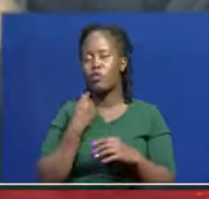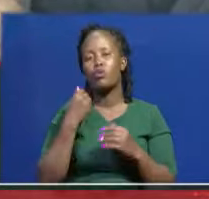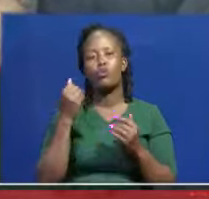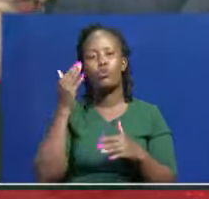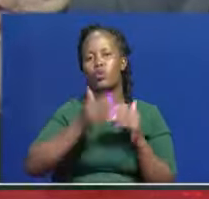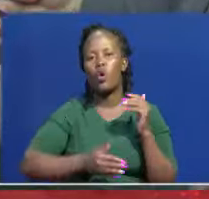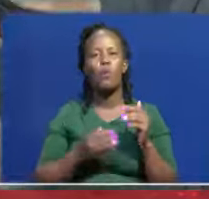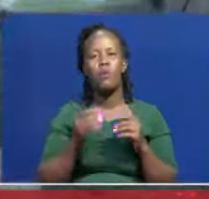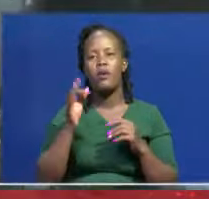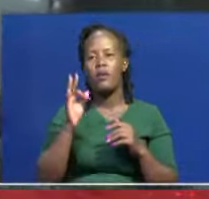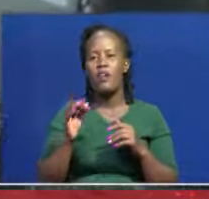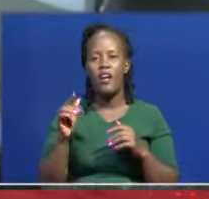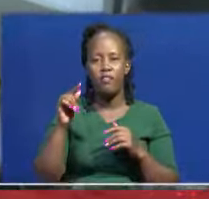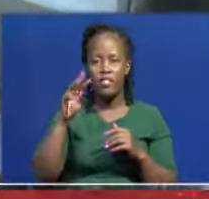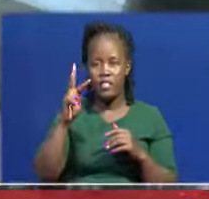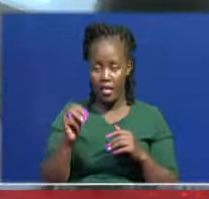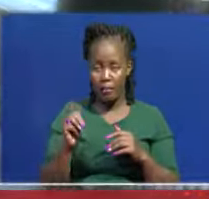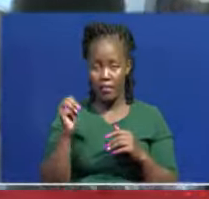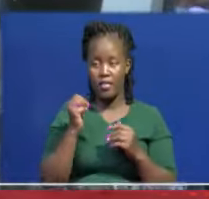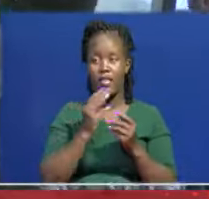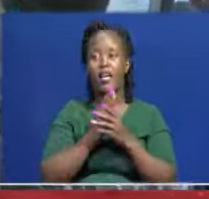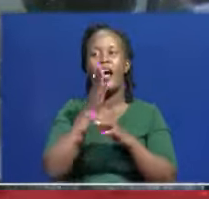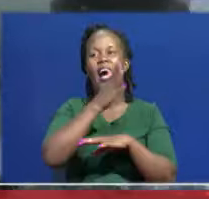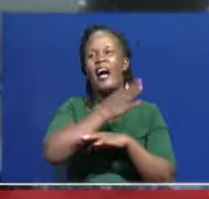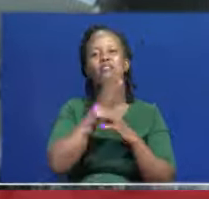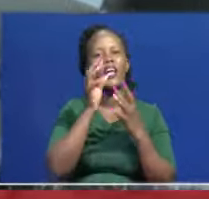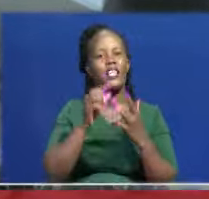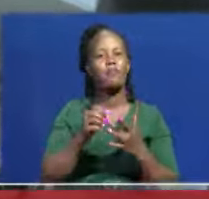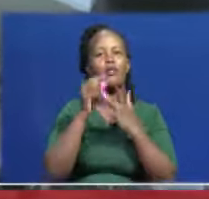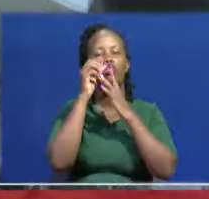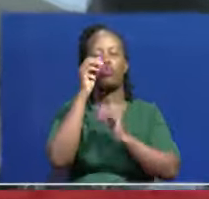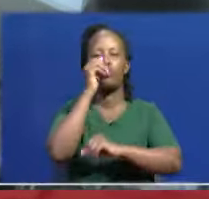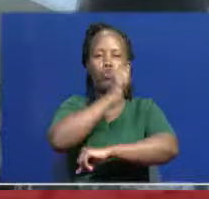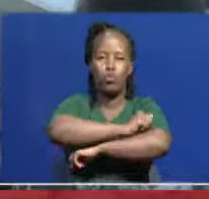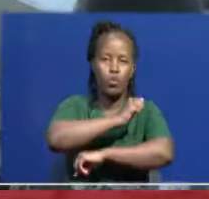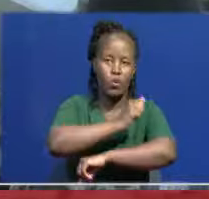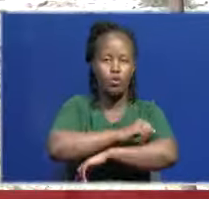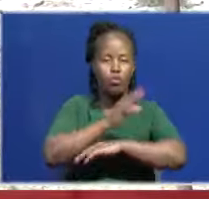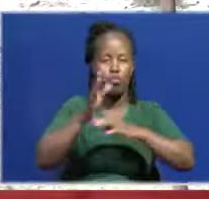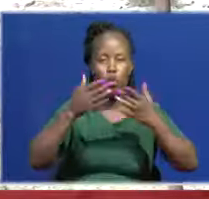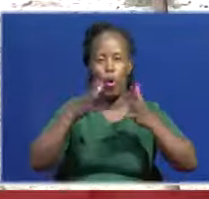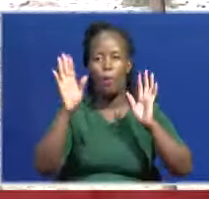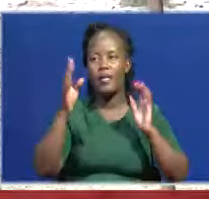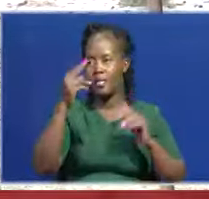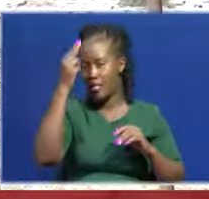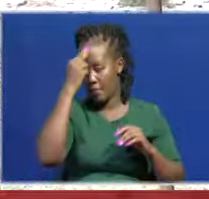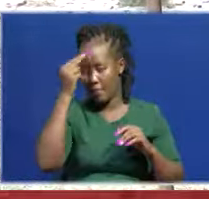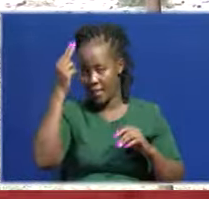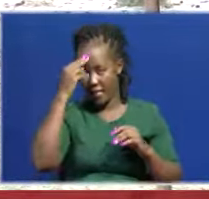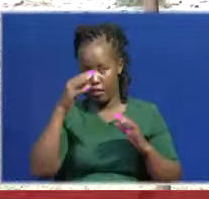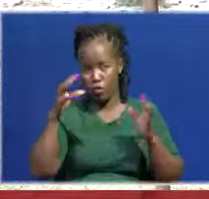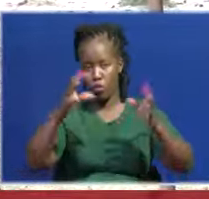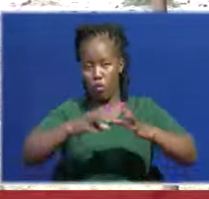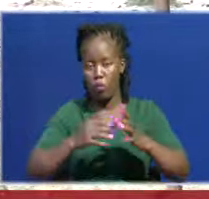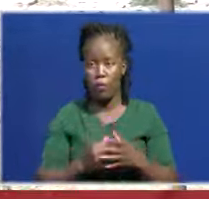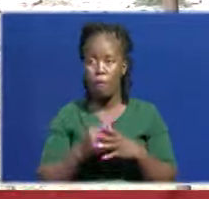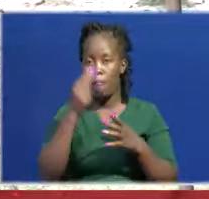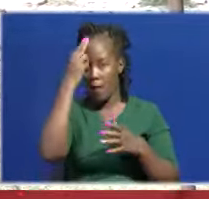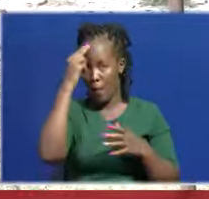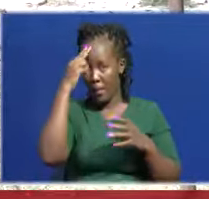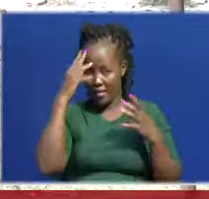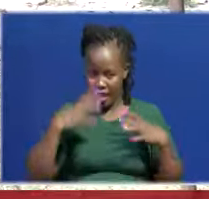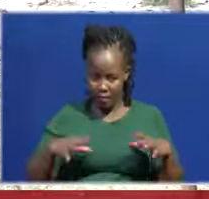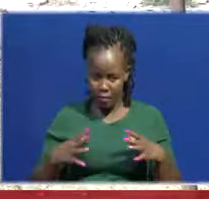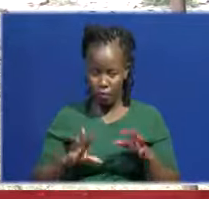received a shot in the arm after a special academy opened its doors in Masai Mara. Masai people, their parents,